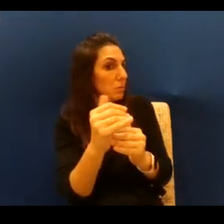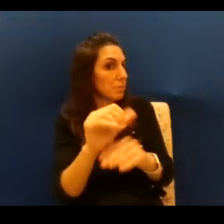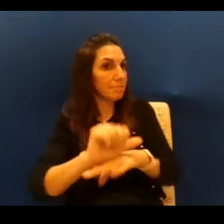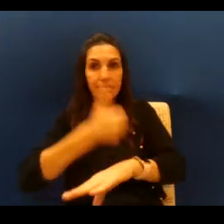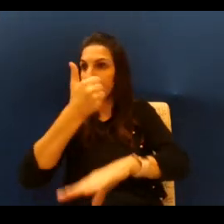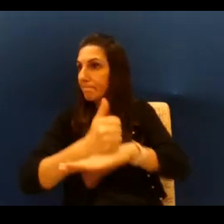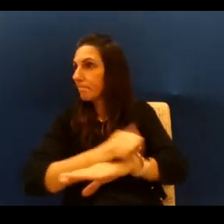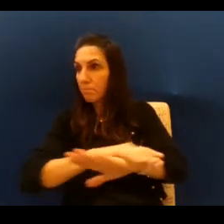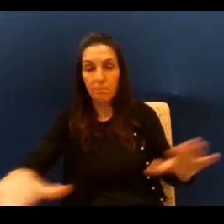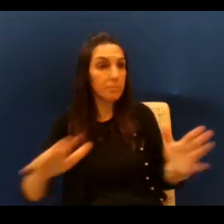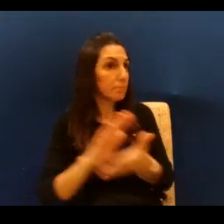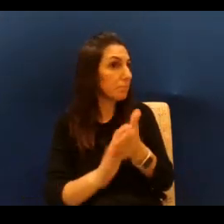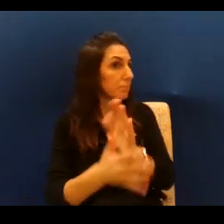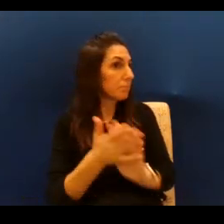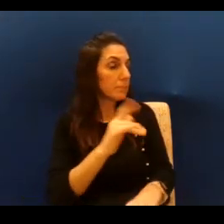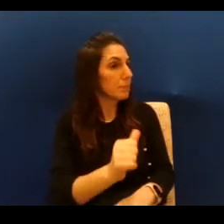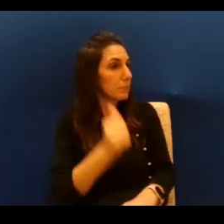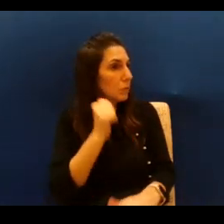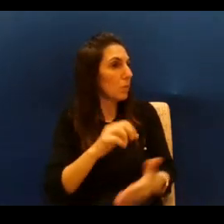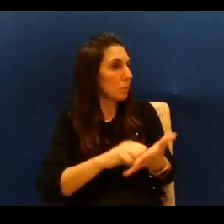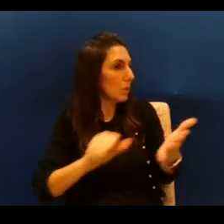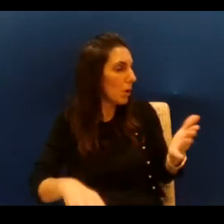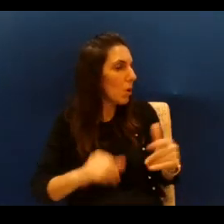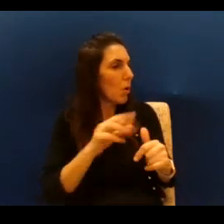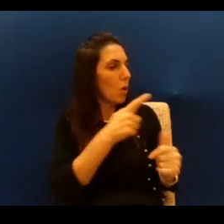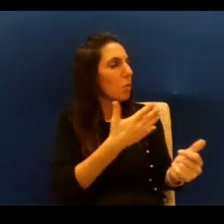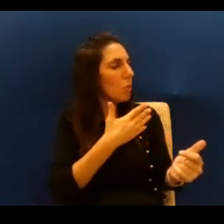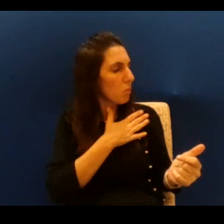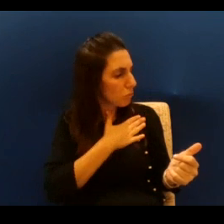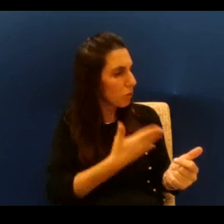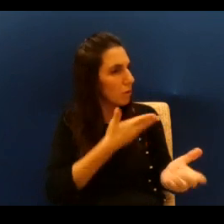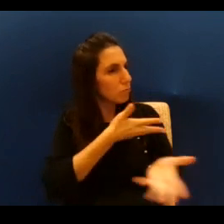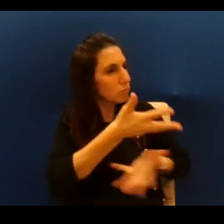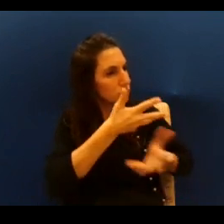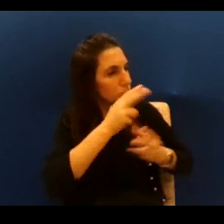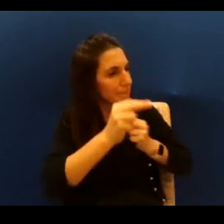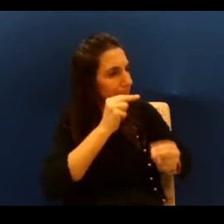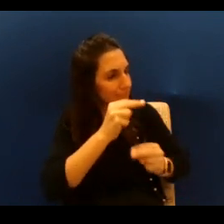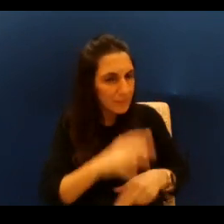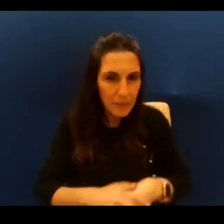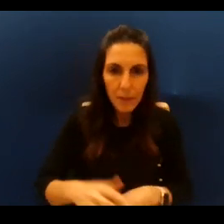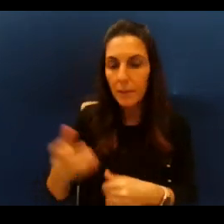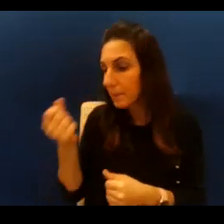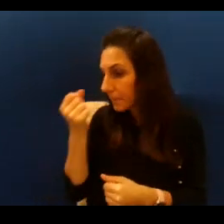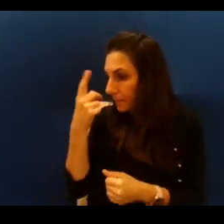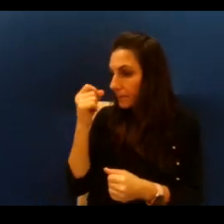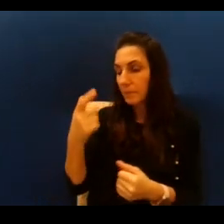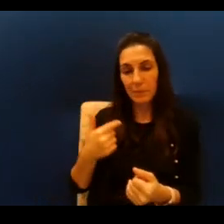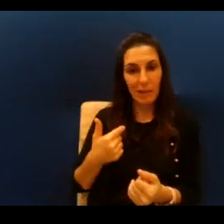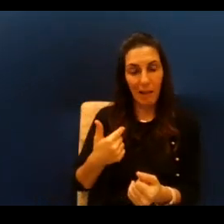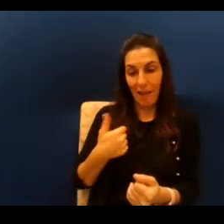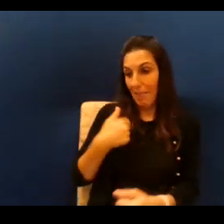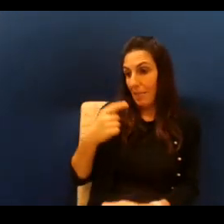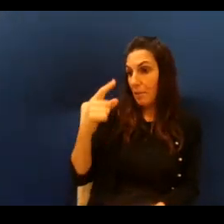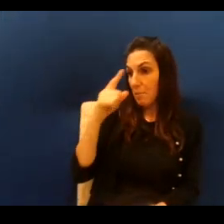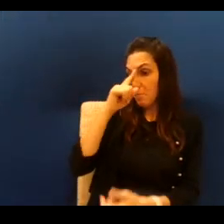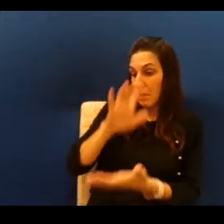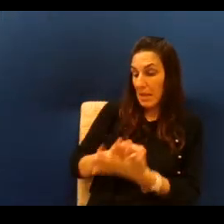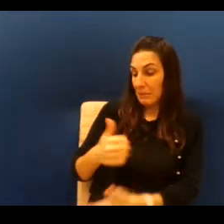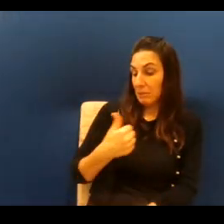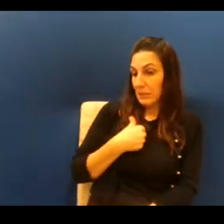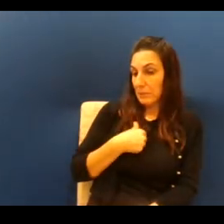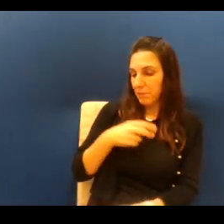us to know. It is my general impression, again, all caveats included, that